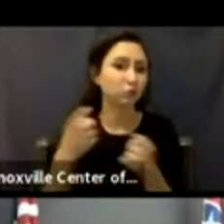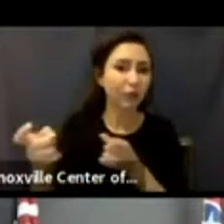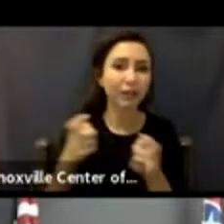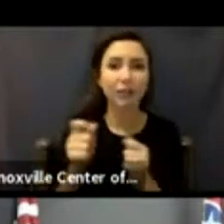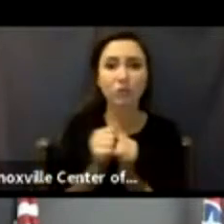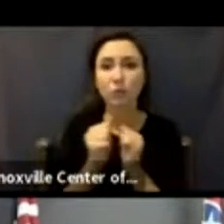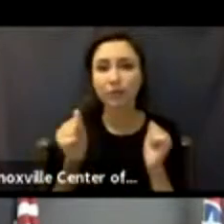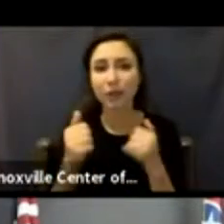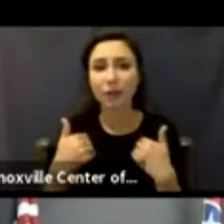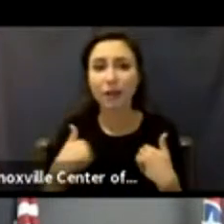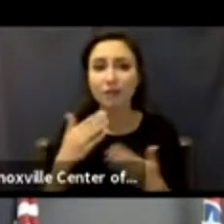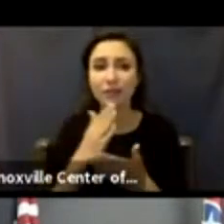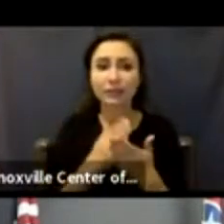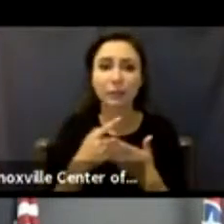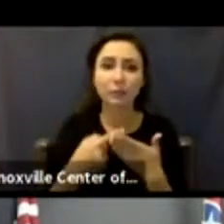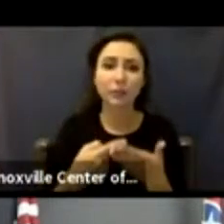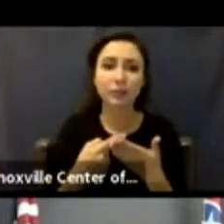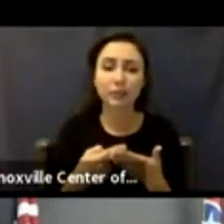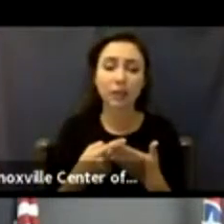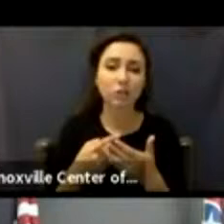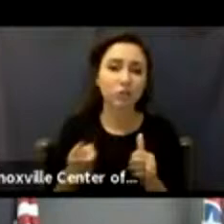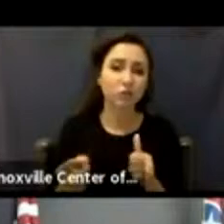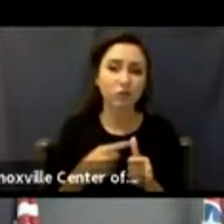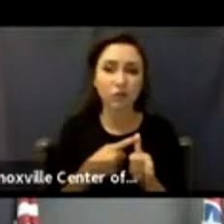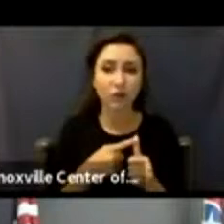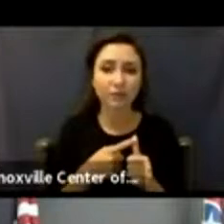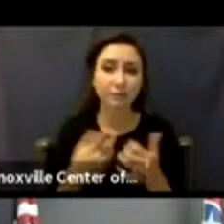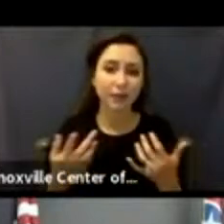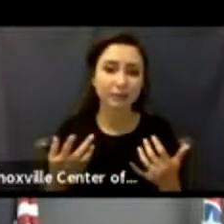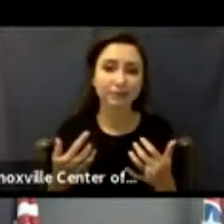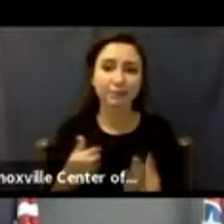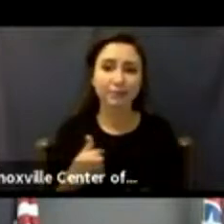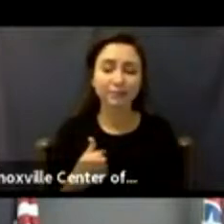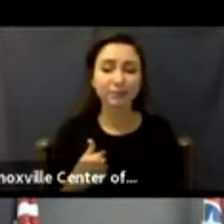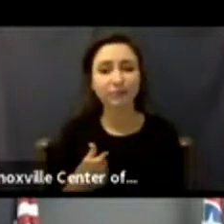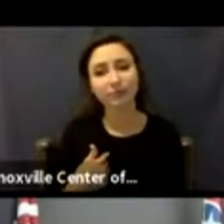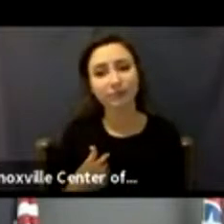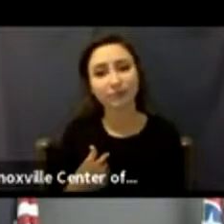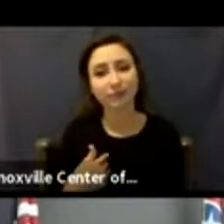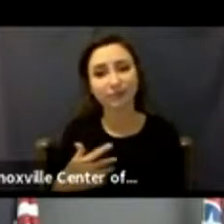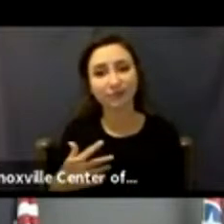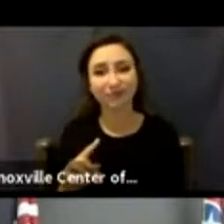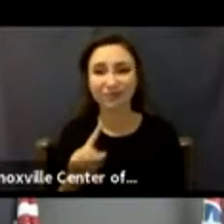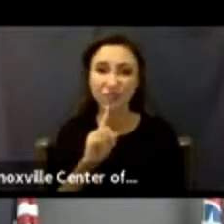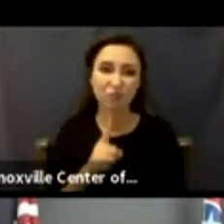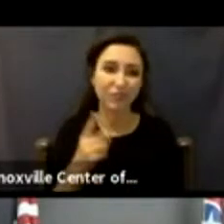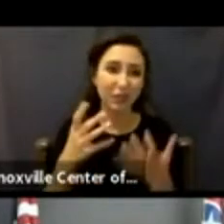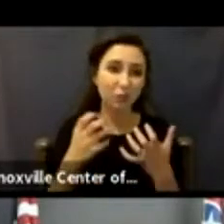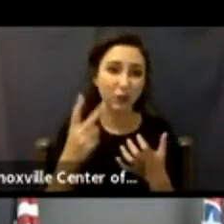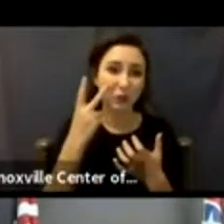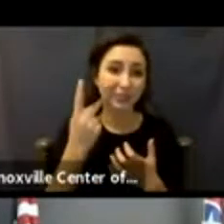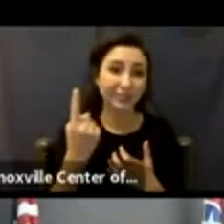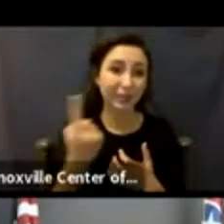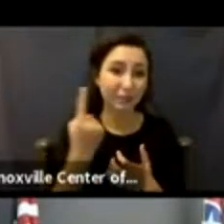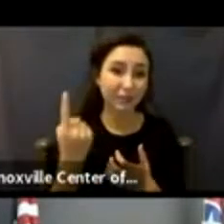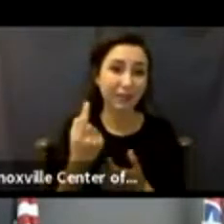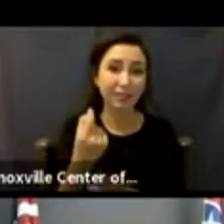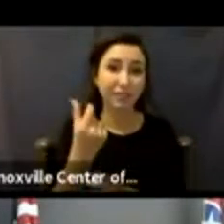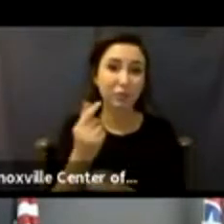without having some discussion first. But I just really would like to see something that's a little